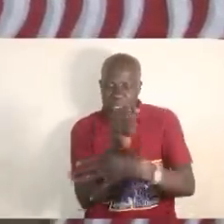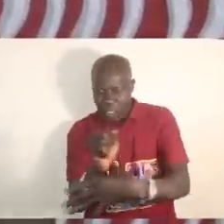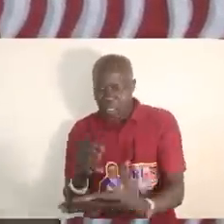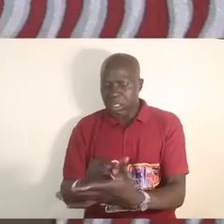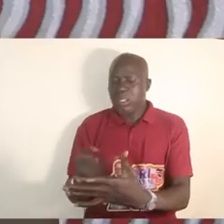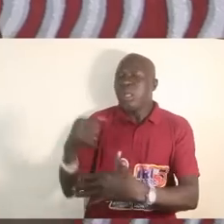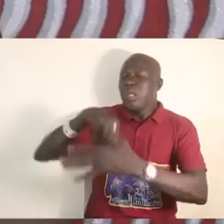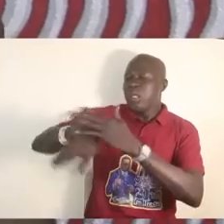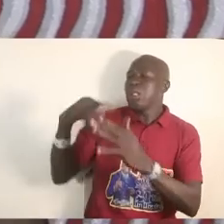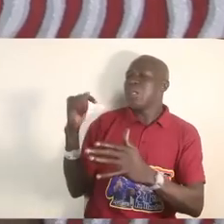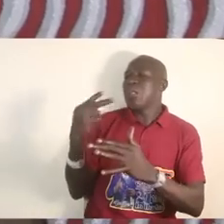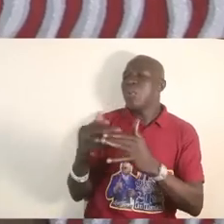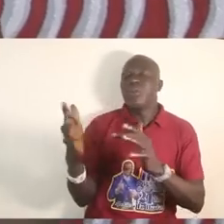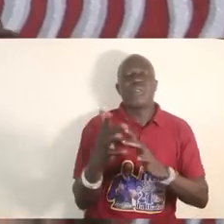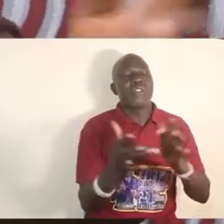Share.